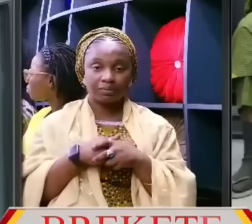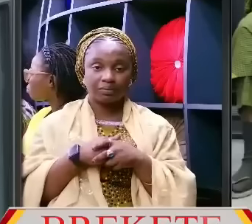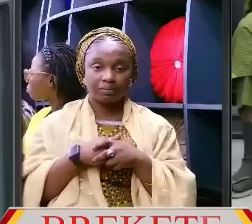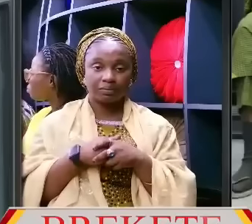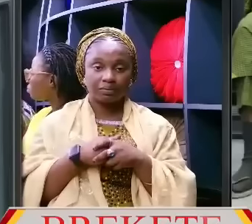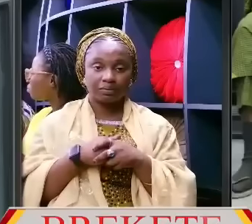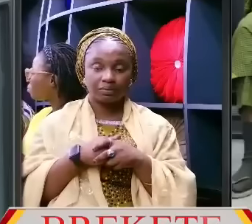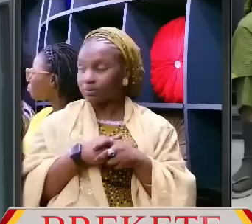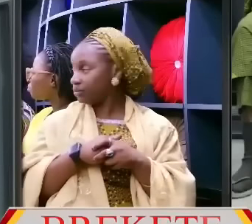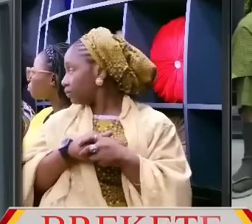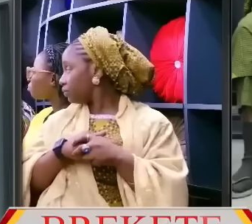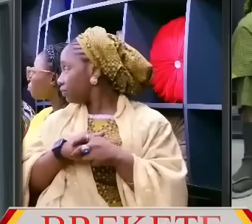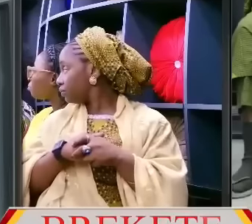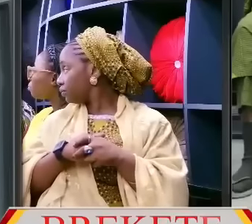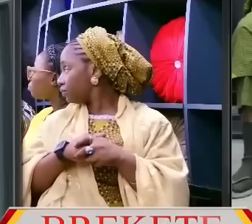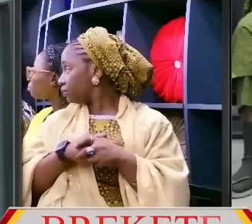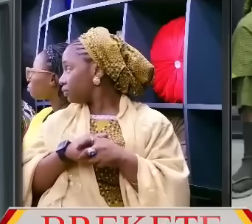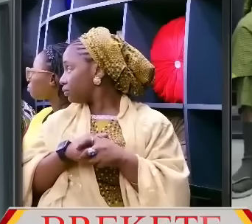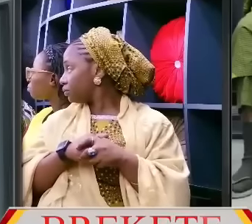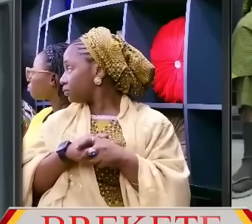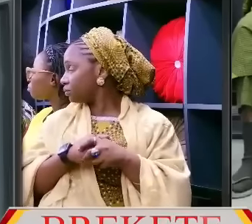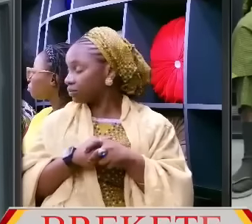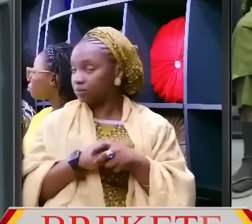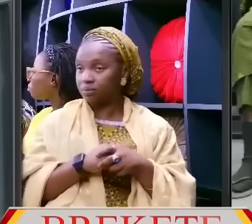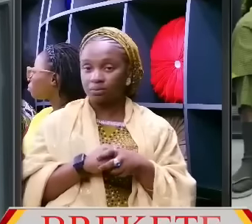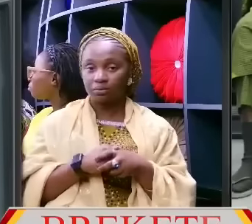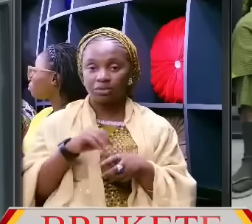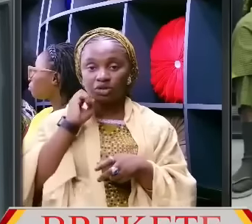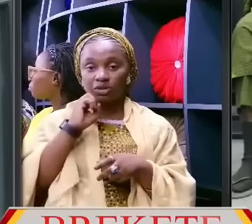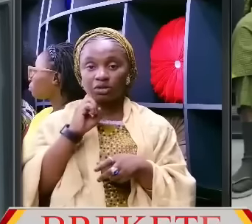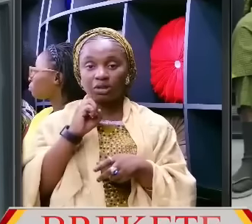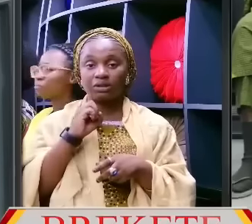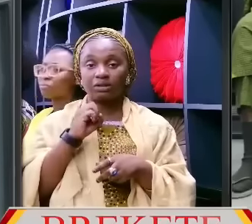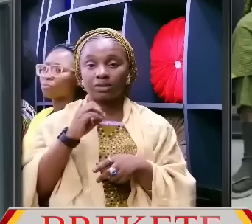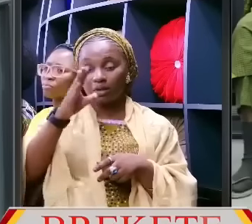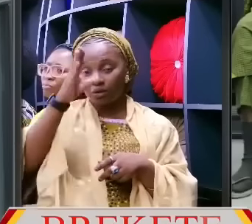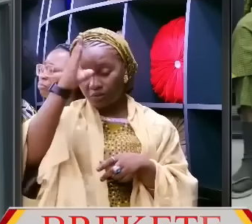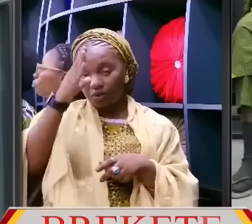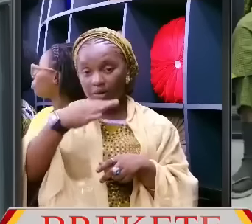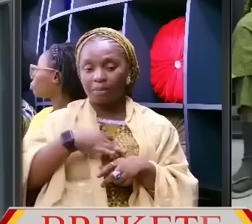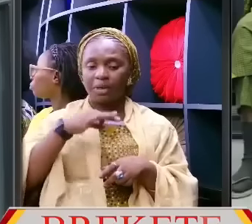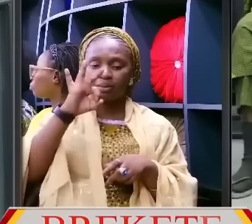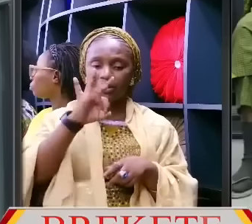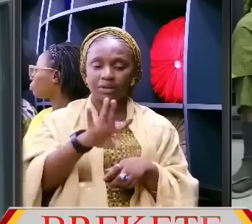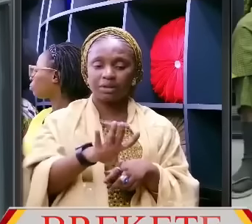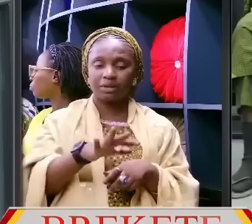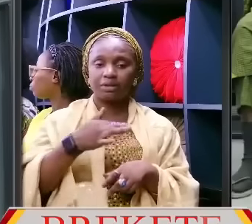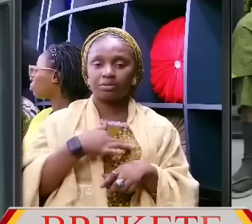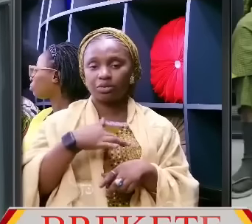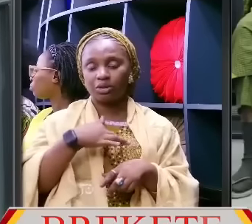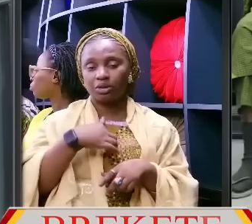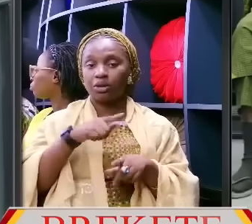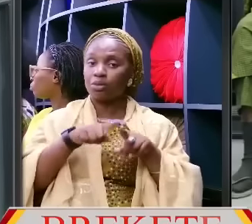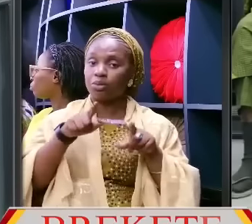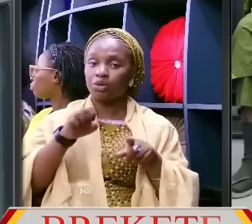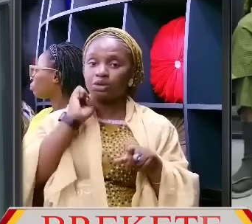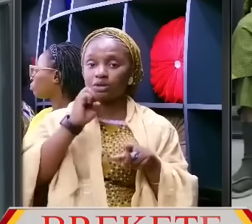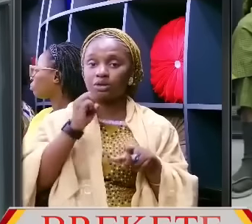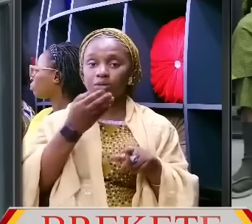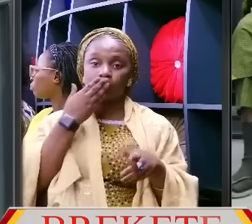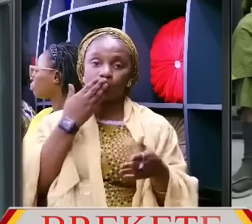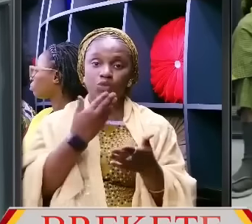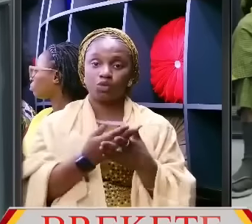boy, his father make him hate me because of But not good boy. Then he's a good boy. He's